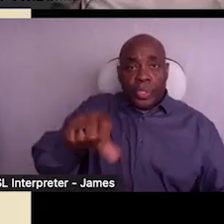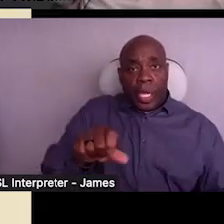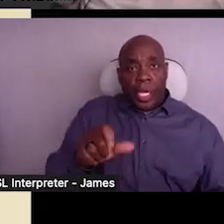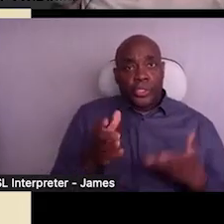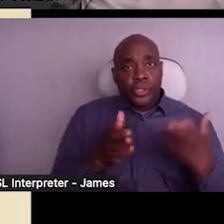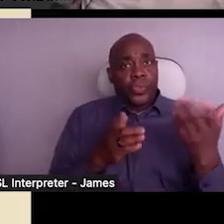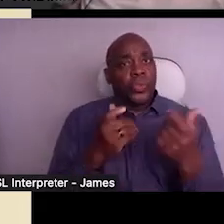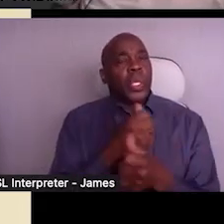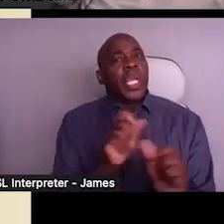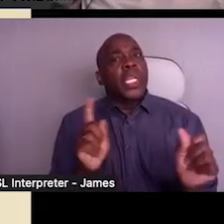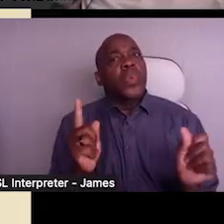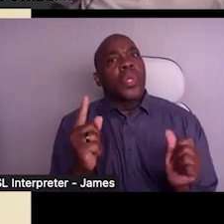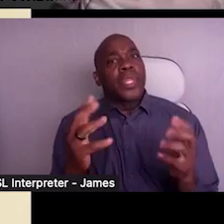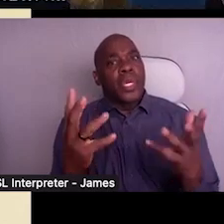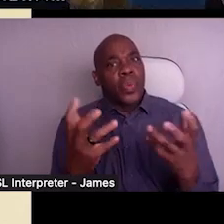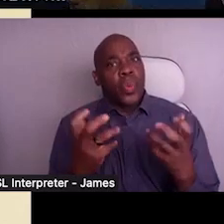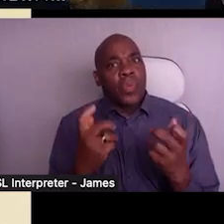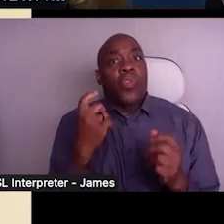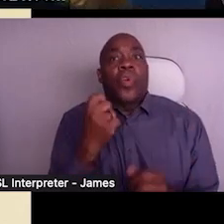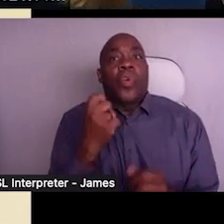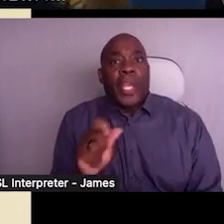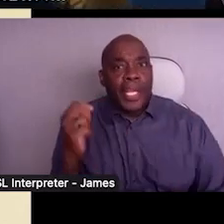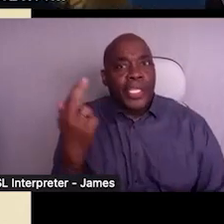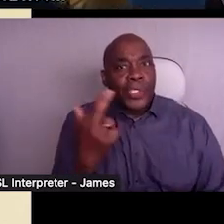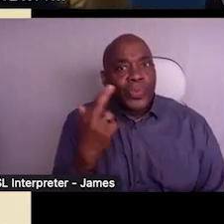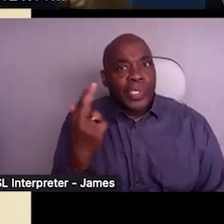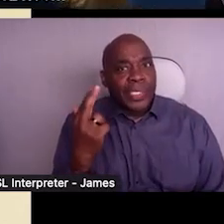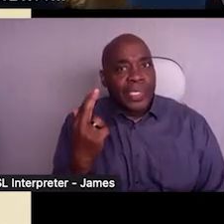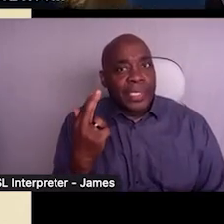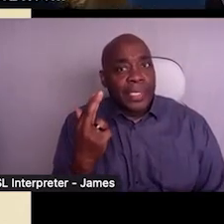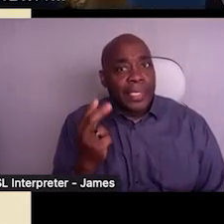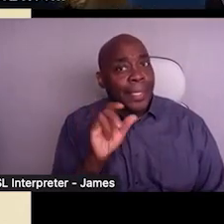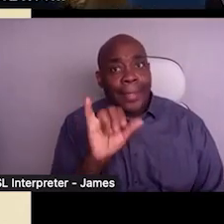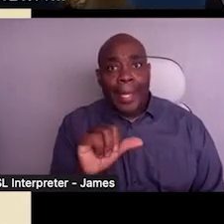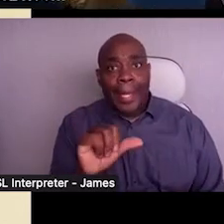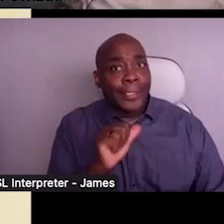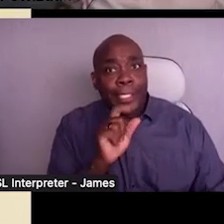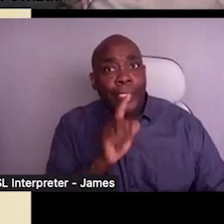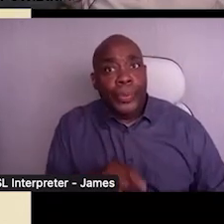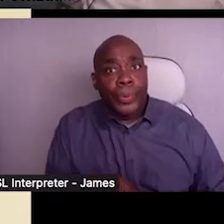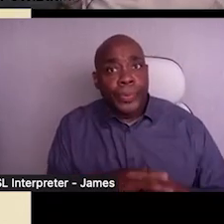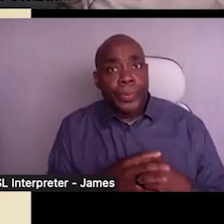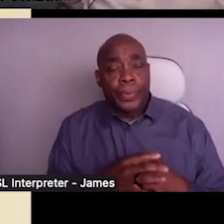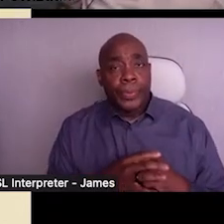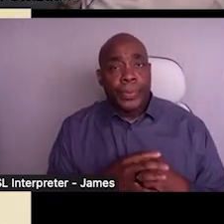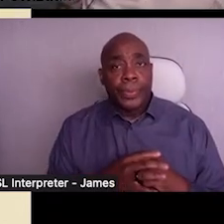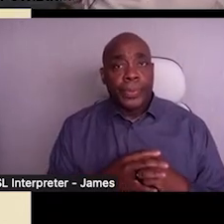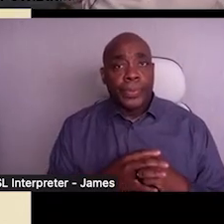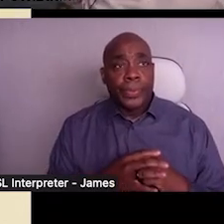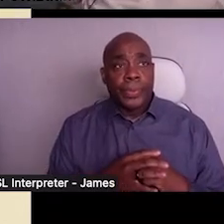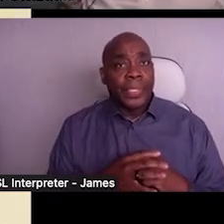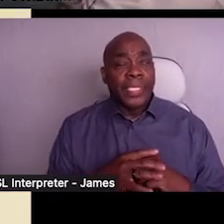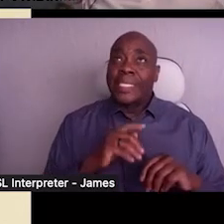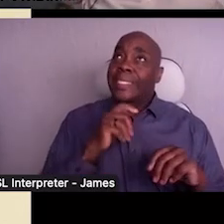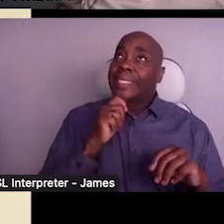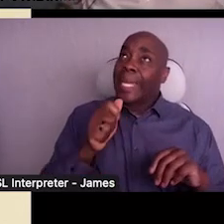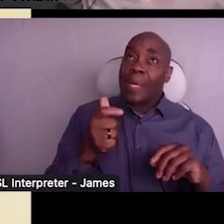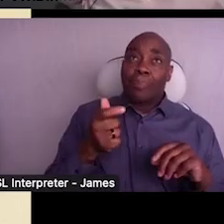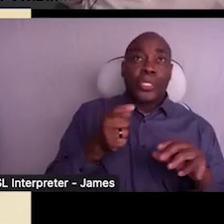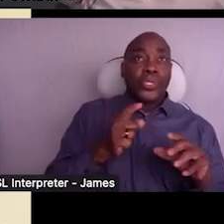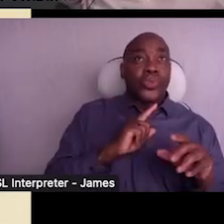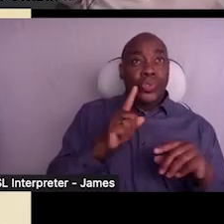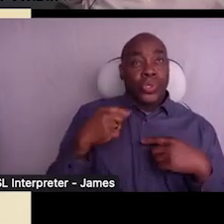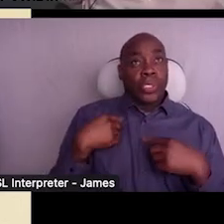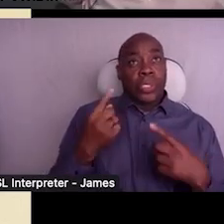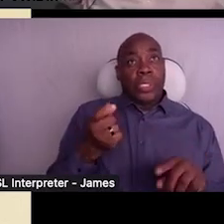wish for any reason at all. And that is simply untrue. It has not been true since 1964, which is